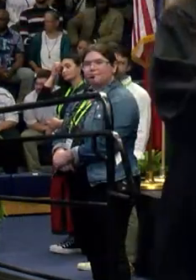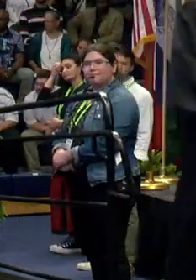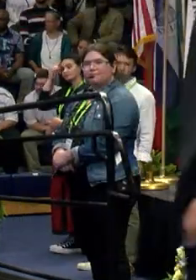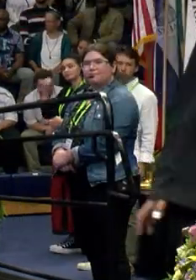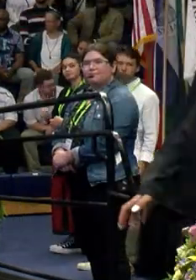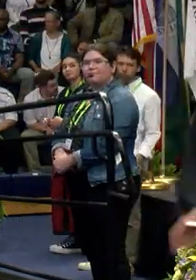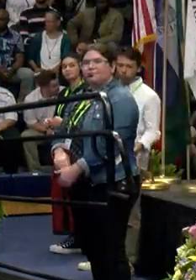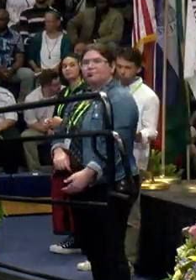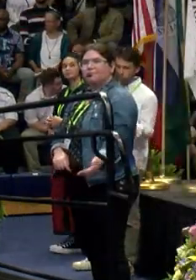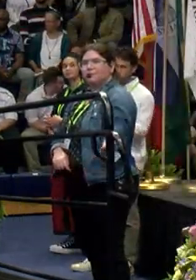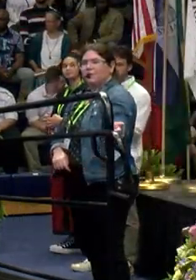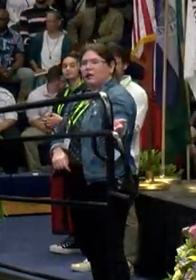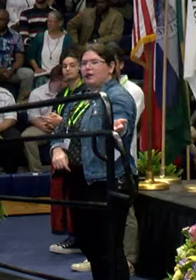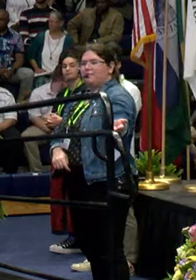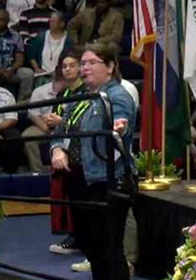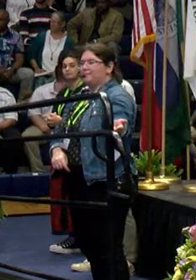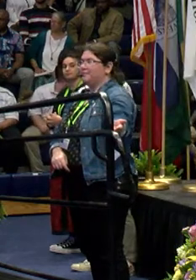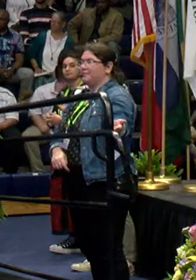Kaya Hebel.